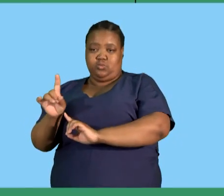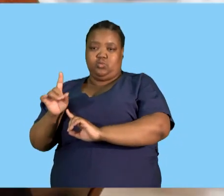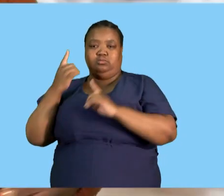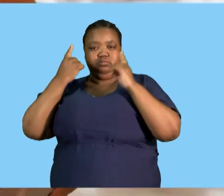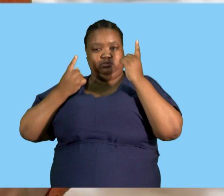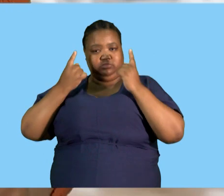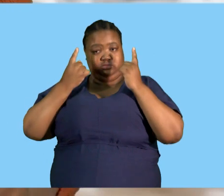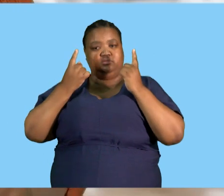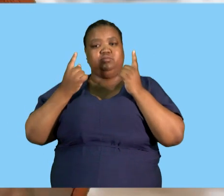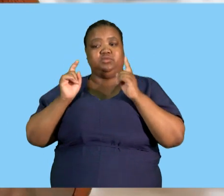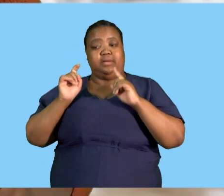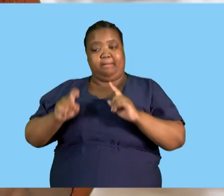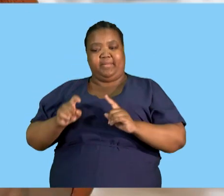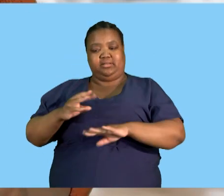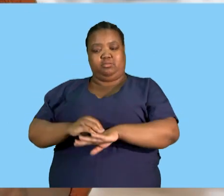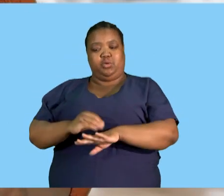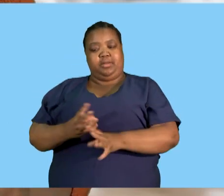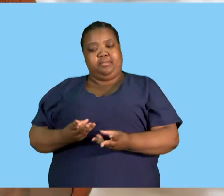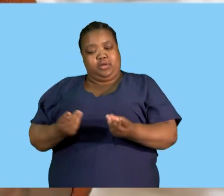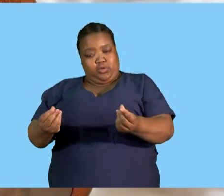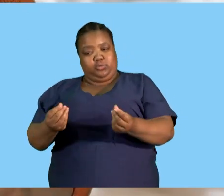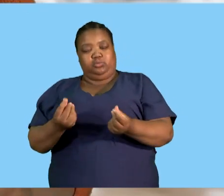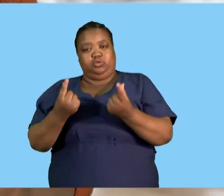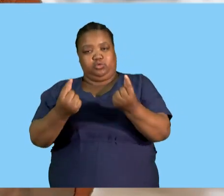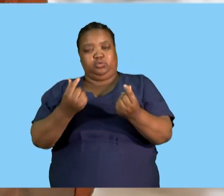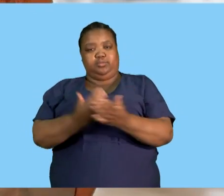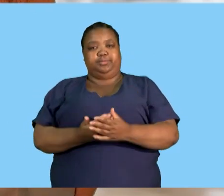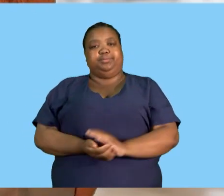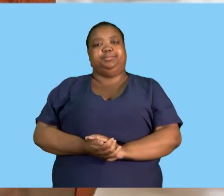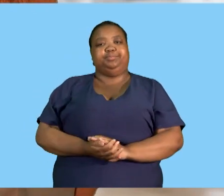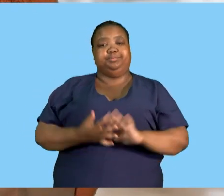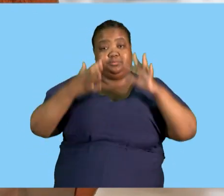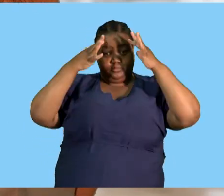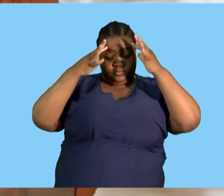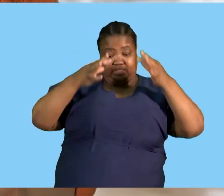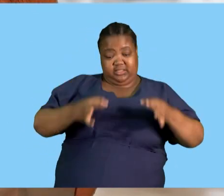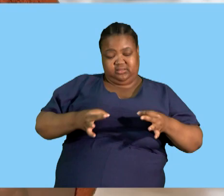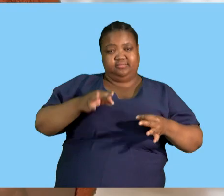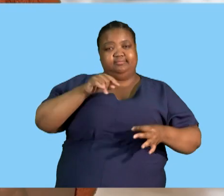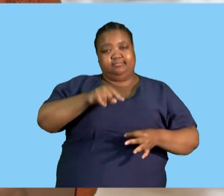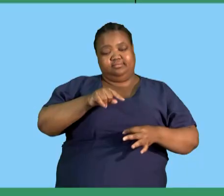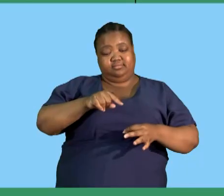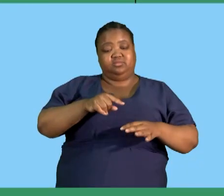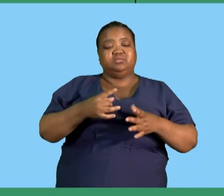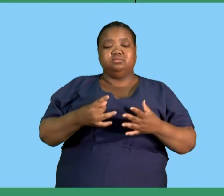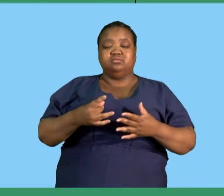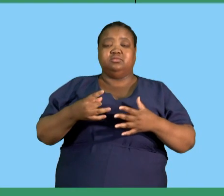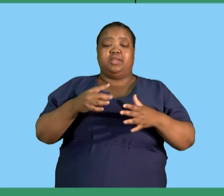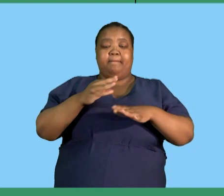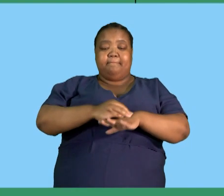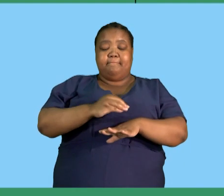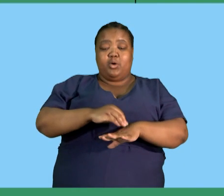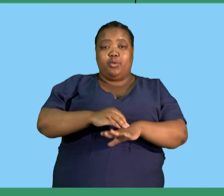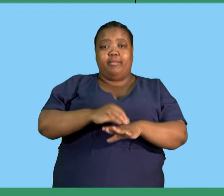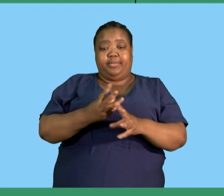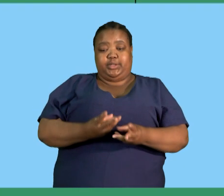the positives and the negatives of that solution. It is part of the decision making, is part of a problem